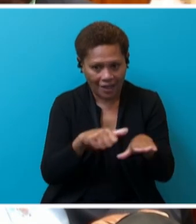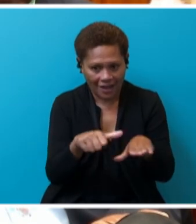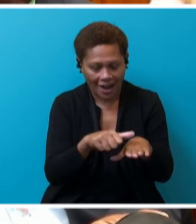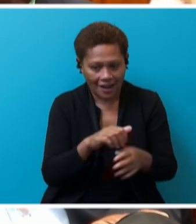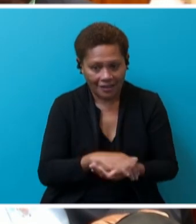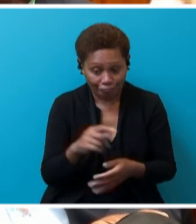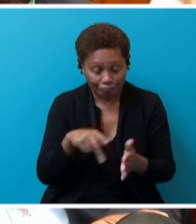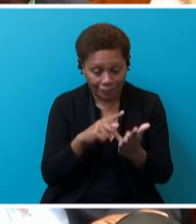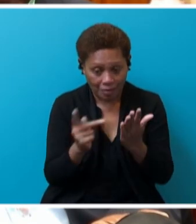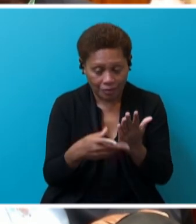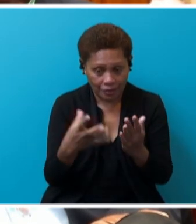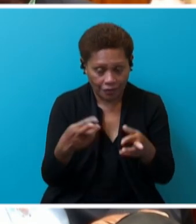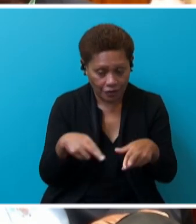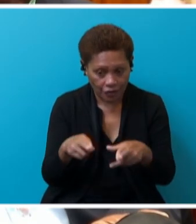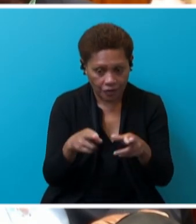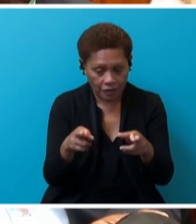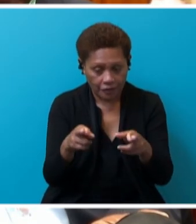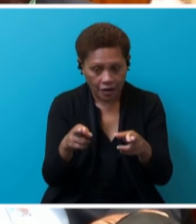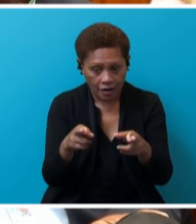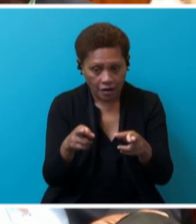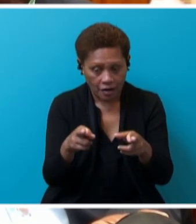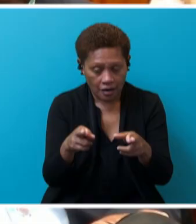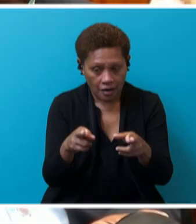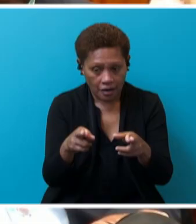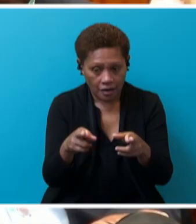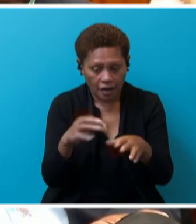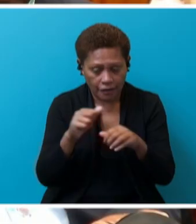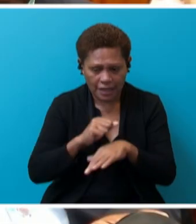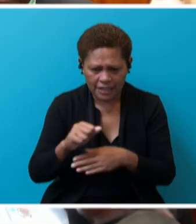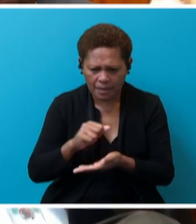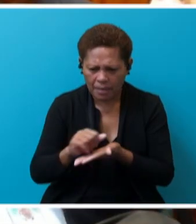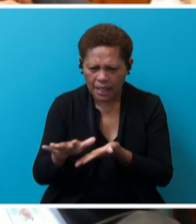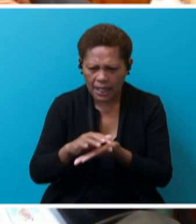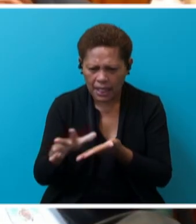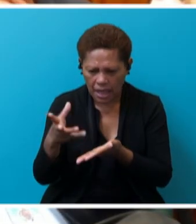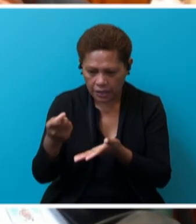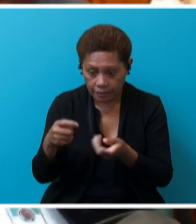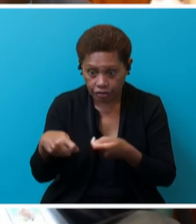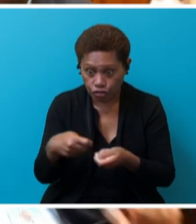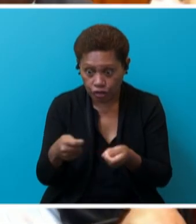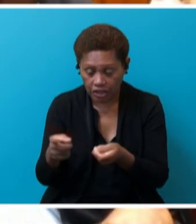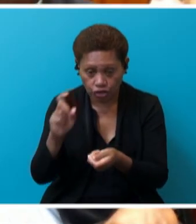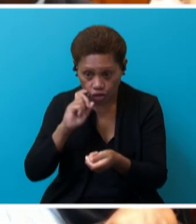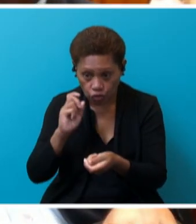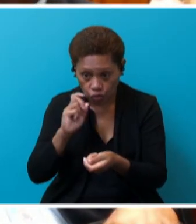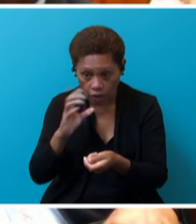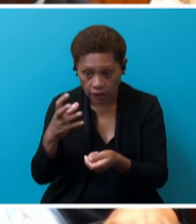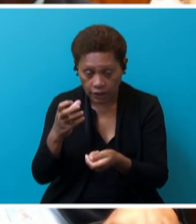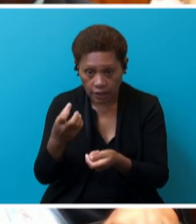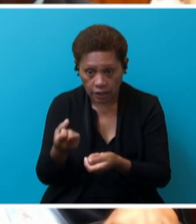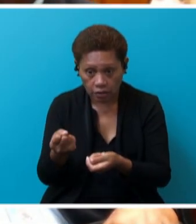projects form part of the River supply scheme's broader strategy to strengthen water security for Central Division